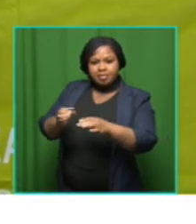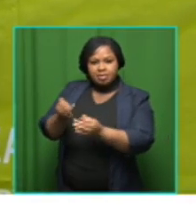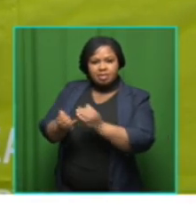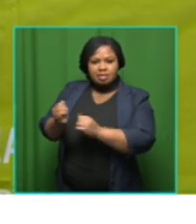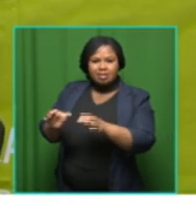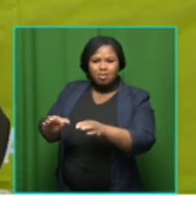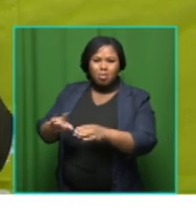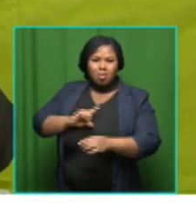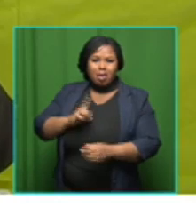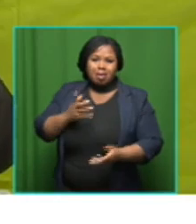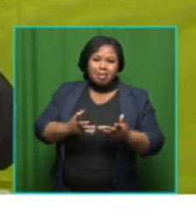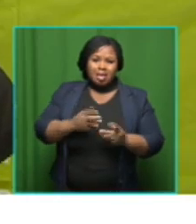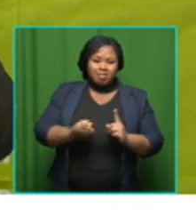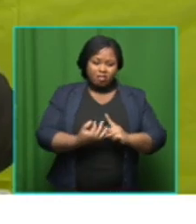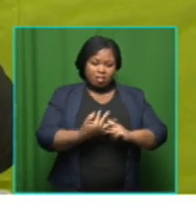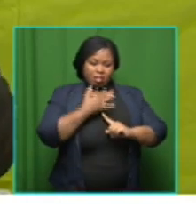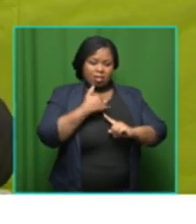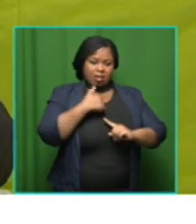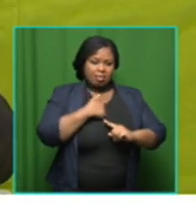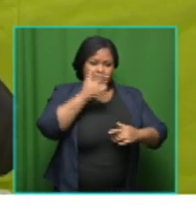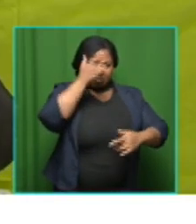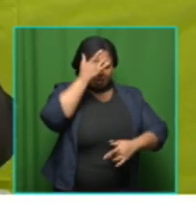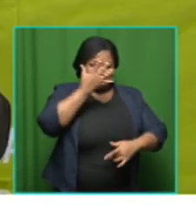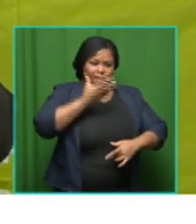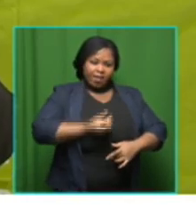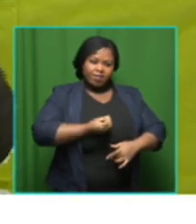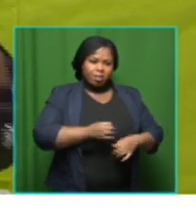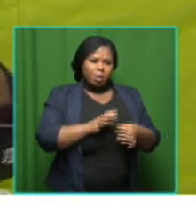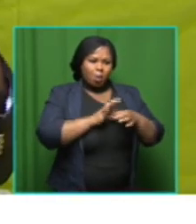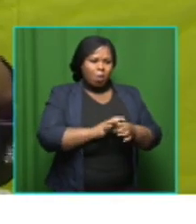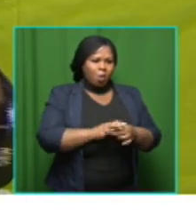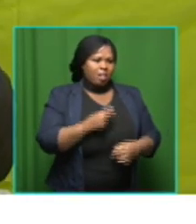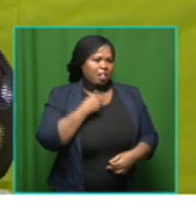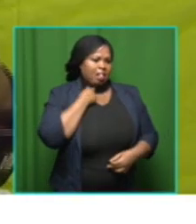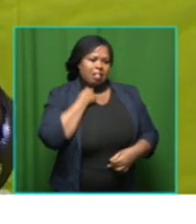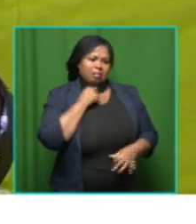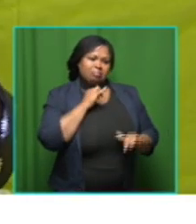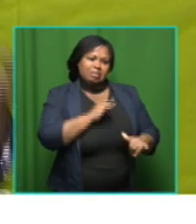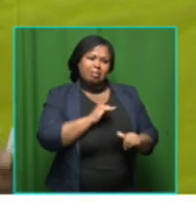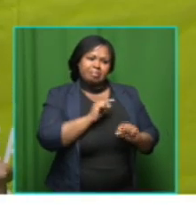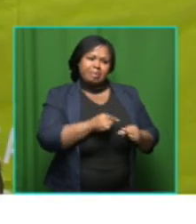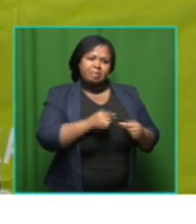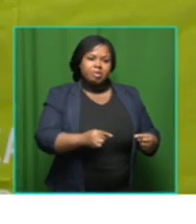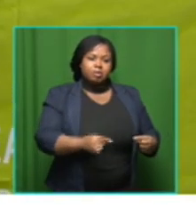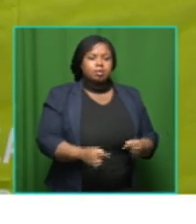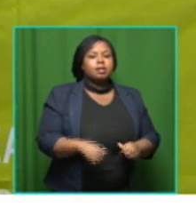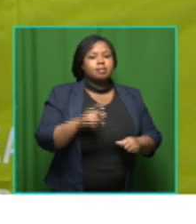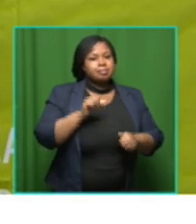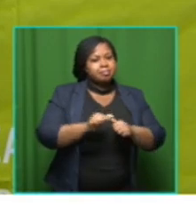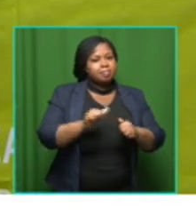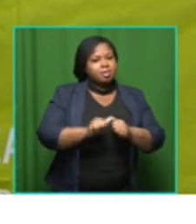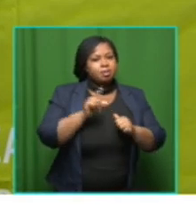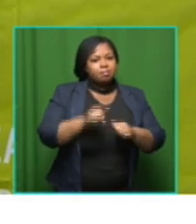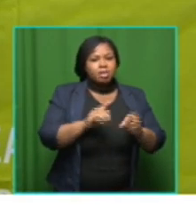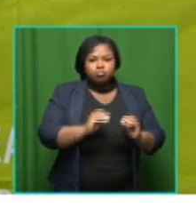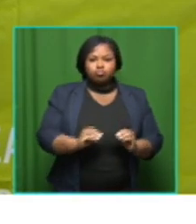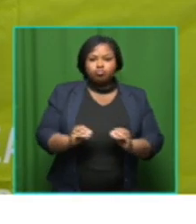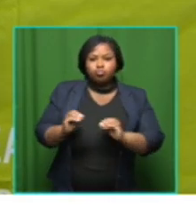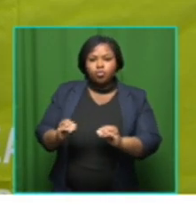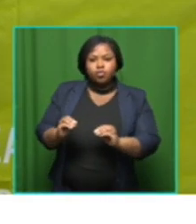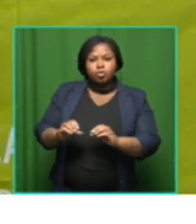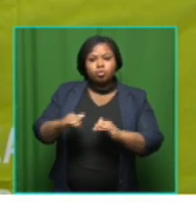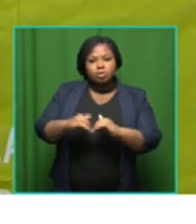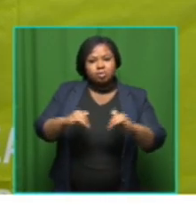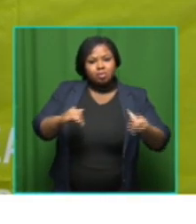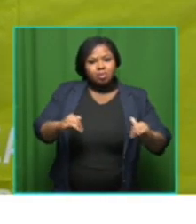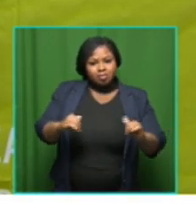not possible to quarantine at home, they should actually be found into places where it's possible to be able to be quarantined.